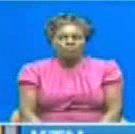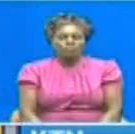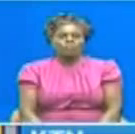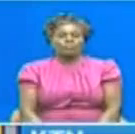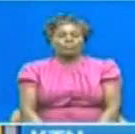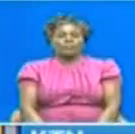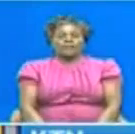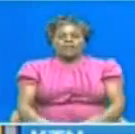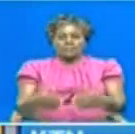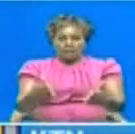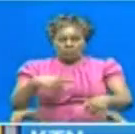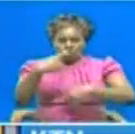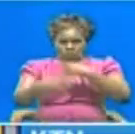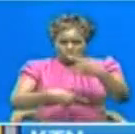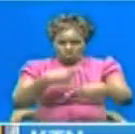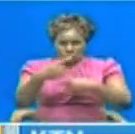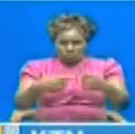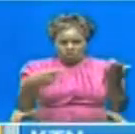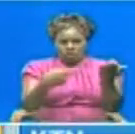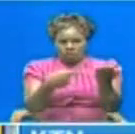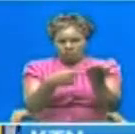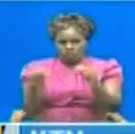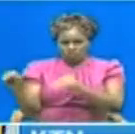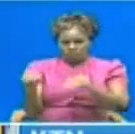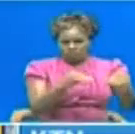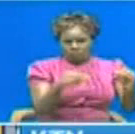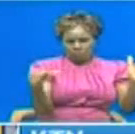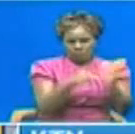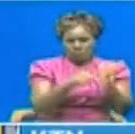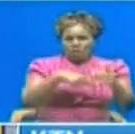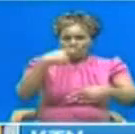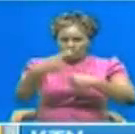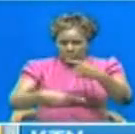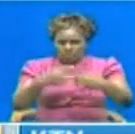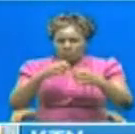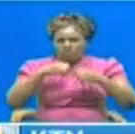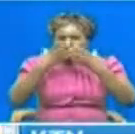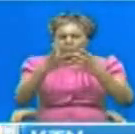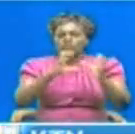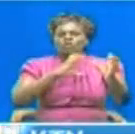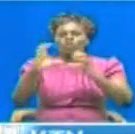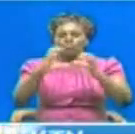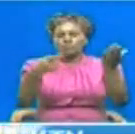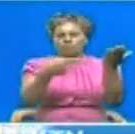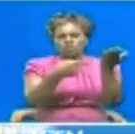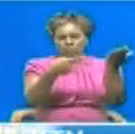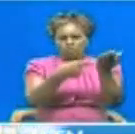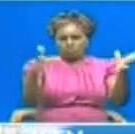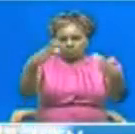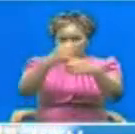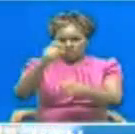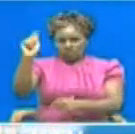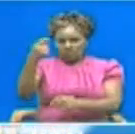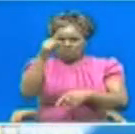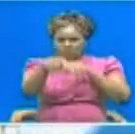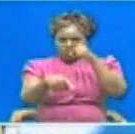Let's now go to the ongoing impasse in the digital TV migration process. Now, in the Information Communication Technology Association of Kenya has